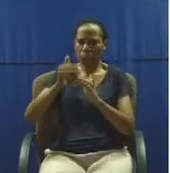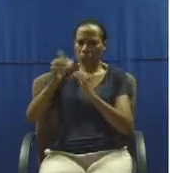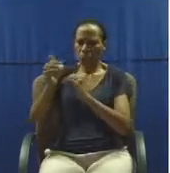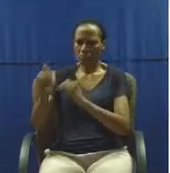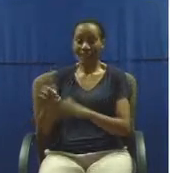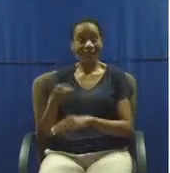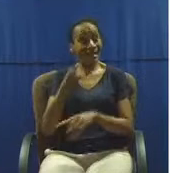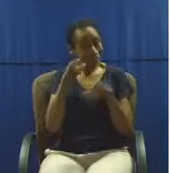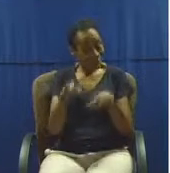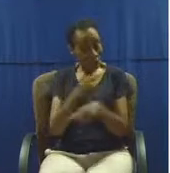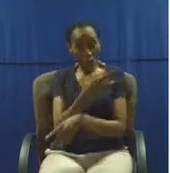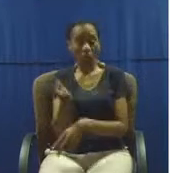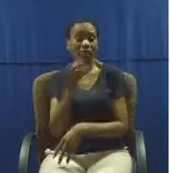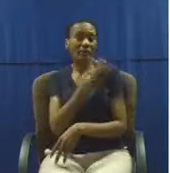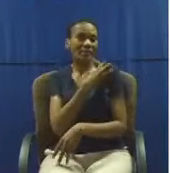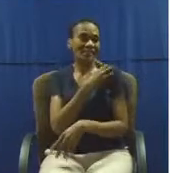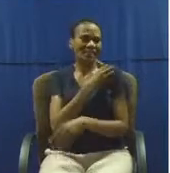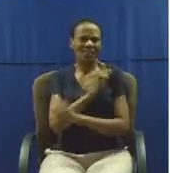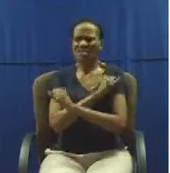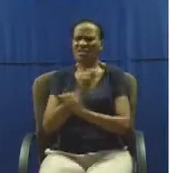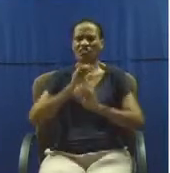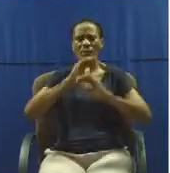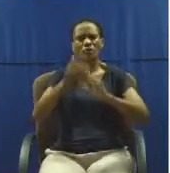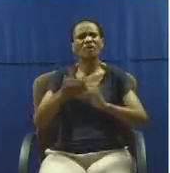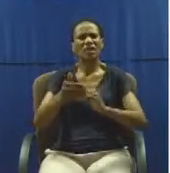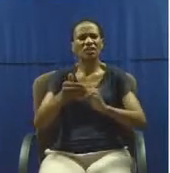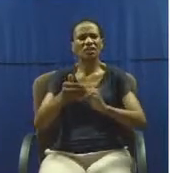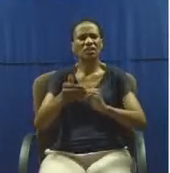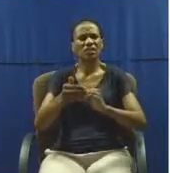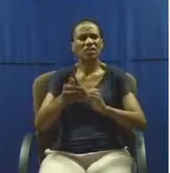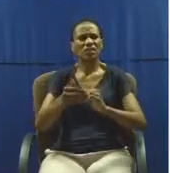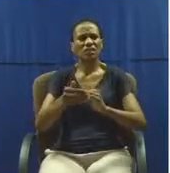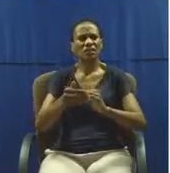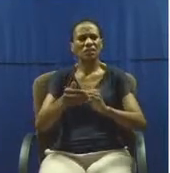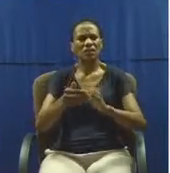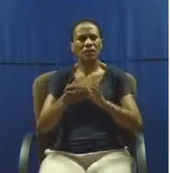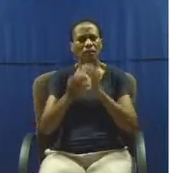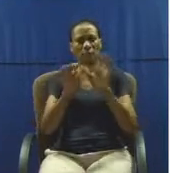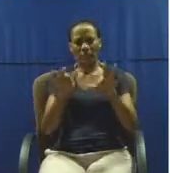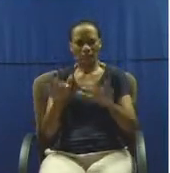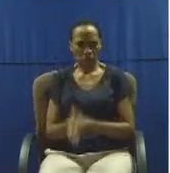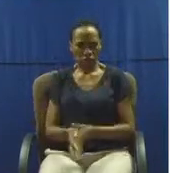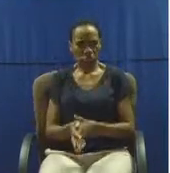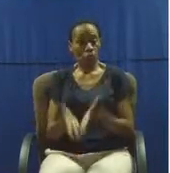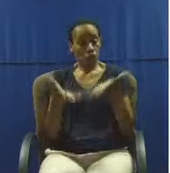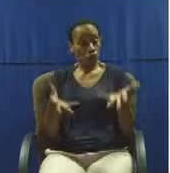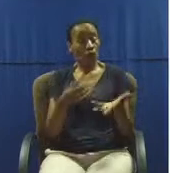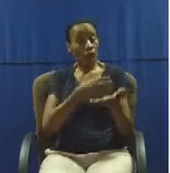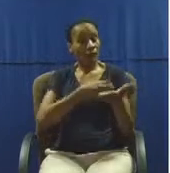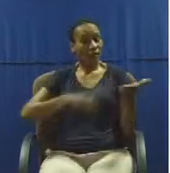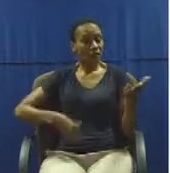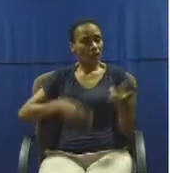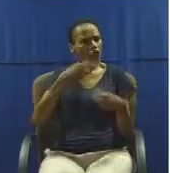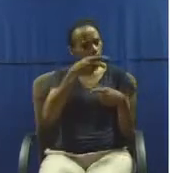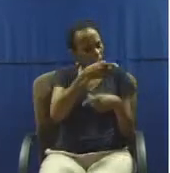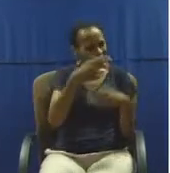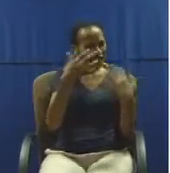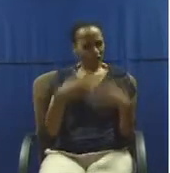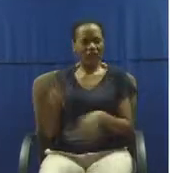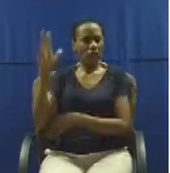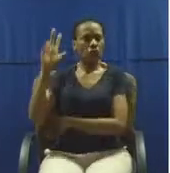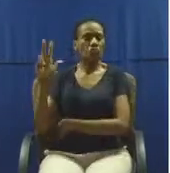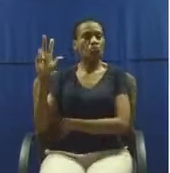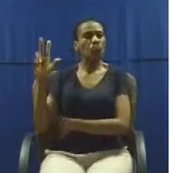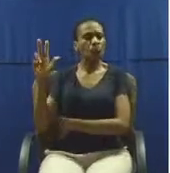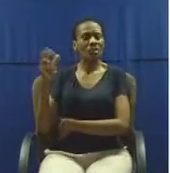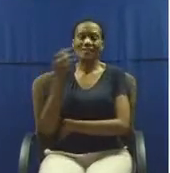citizens. You can't beat poverty with a poverty cabinet. Mr. President, you took an oath of office to put South